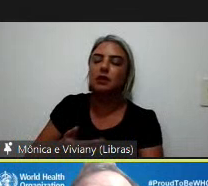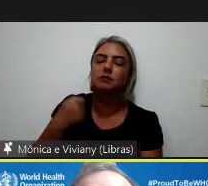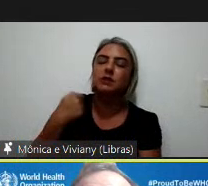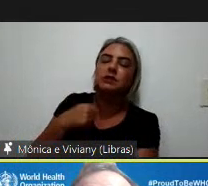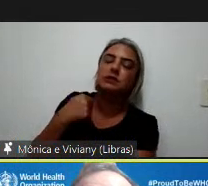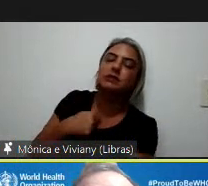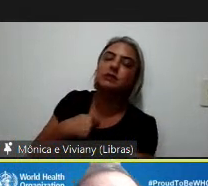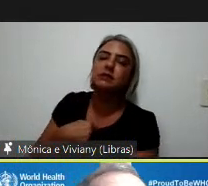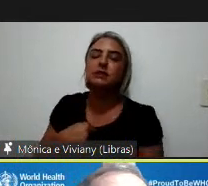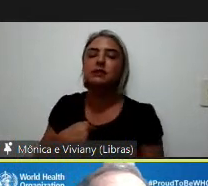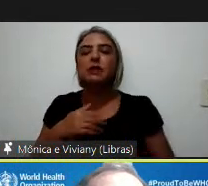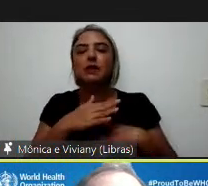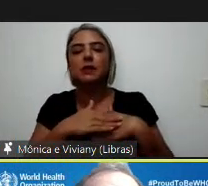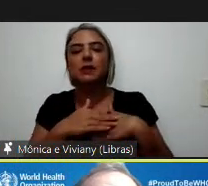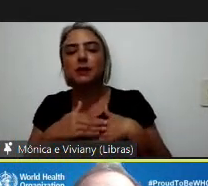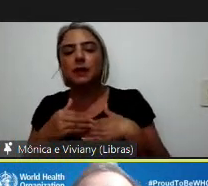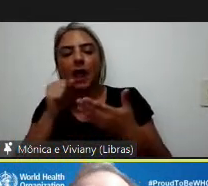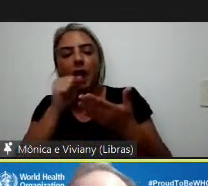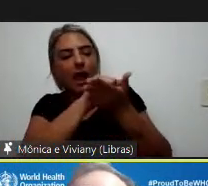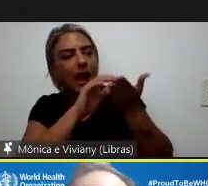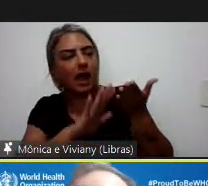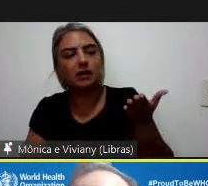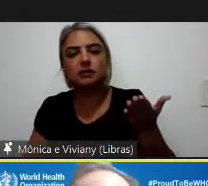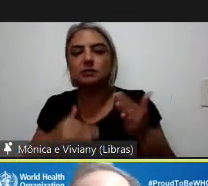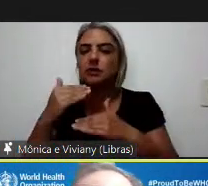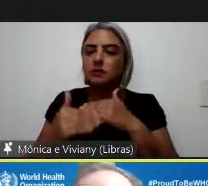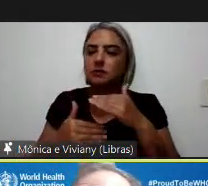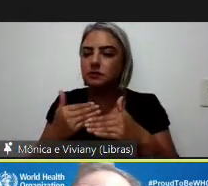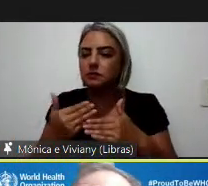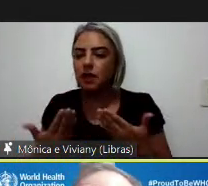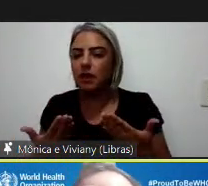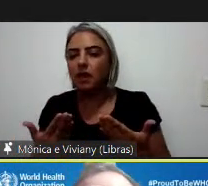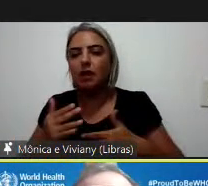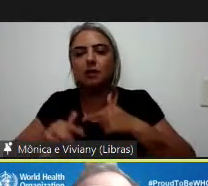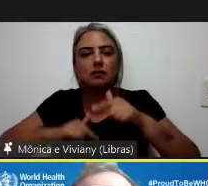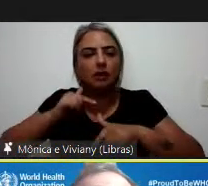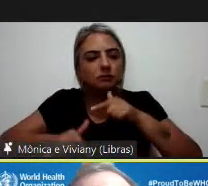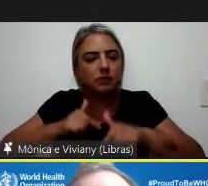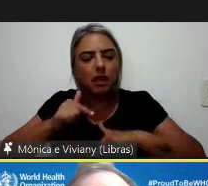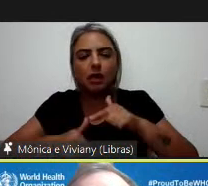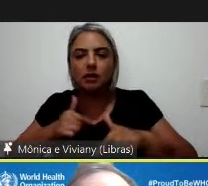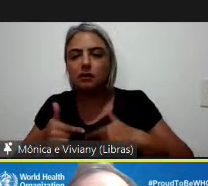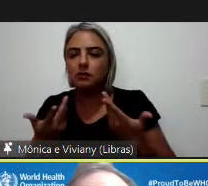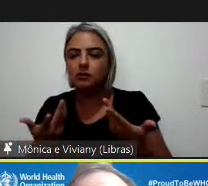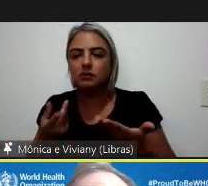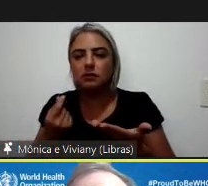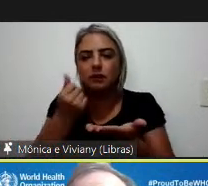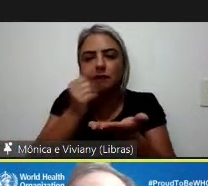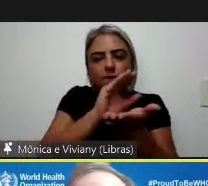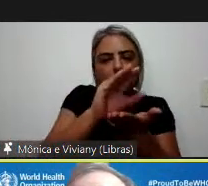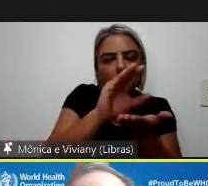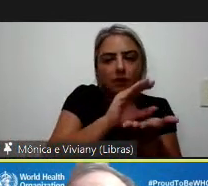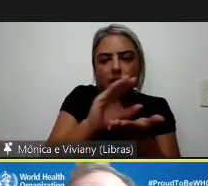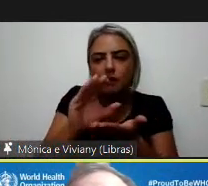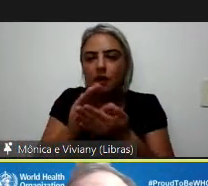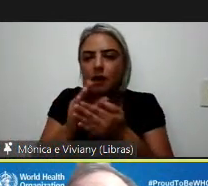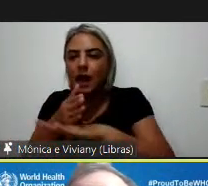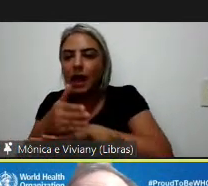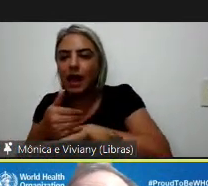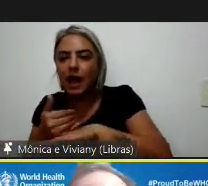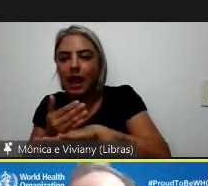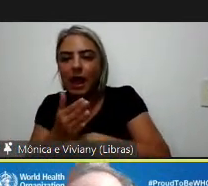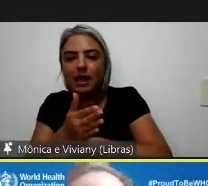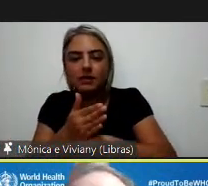health service delivery, on health workforce, health system financing, you know, on access to essential nutrition-related health